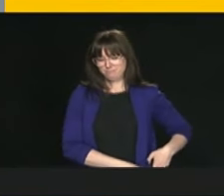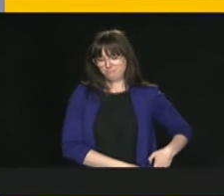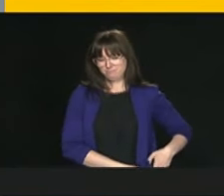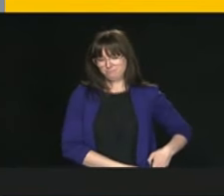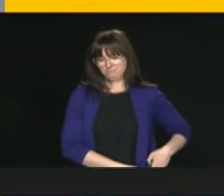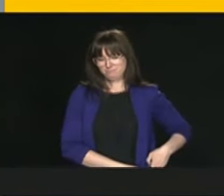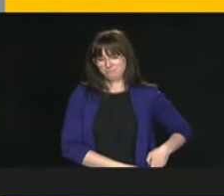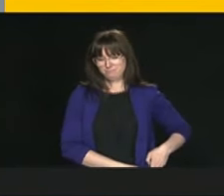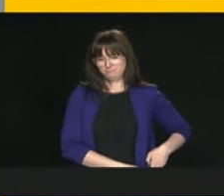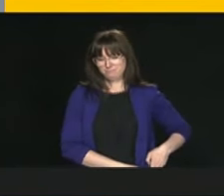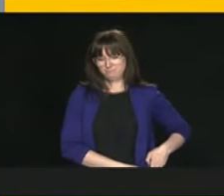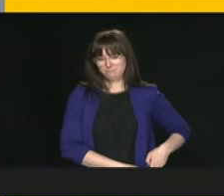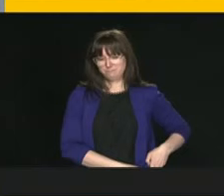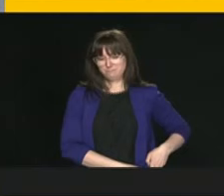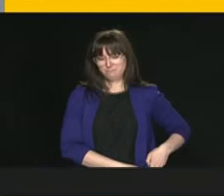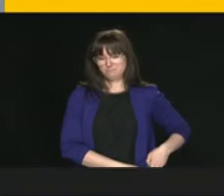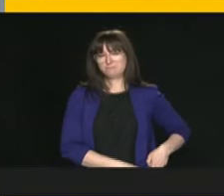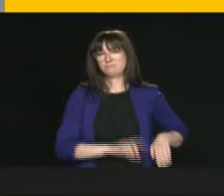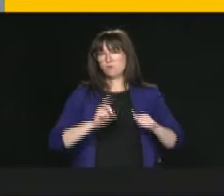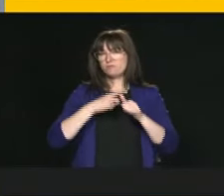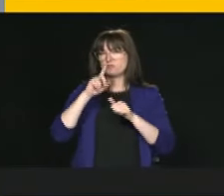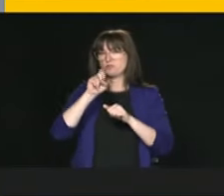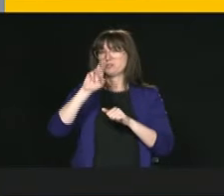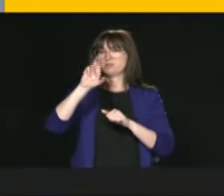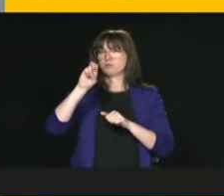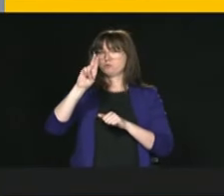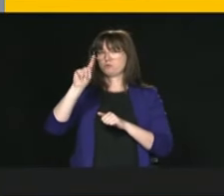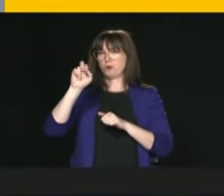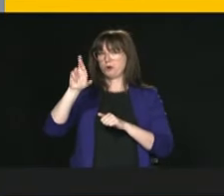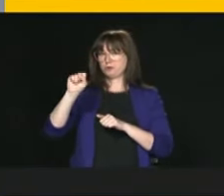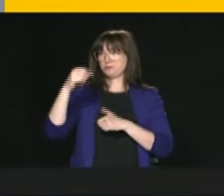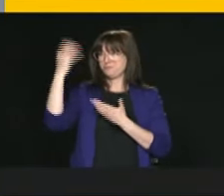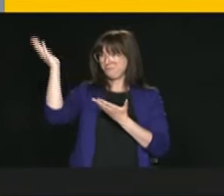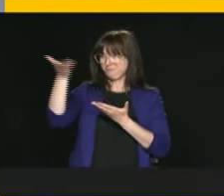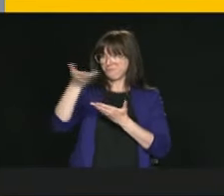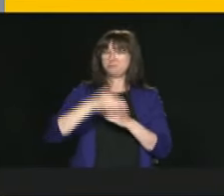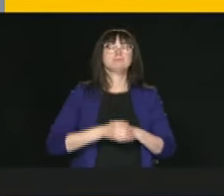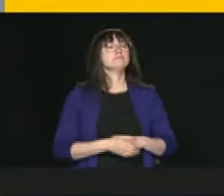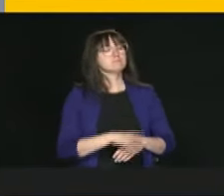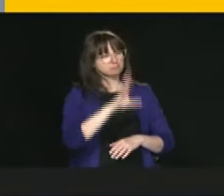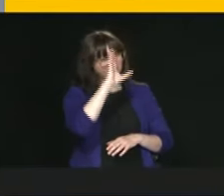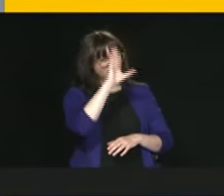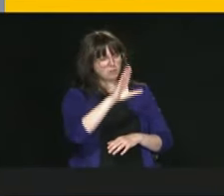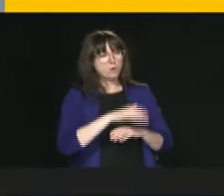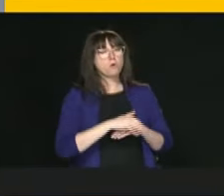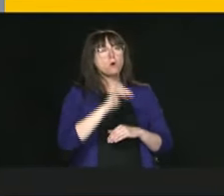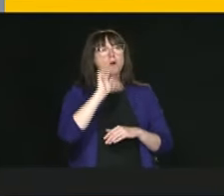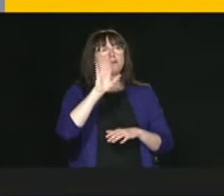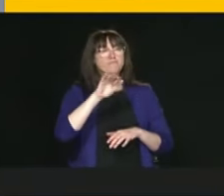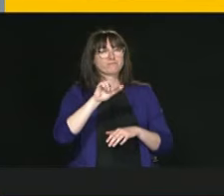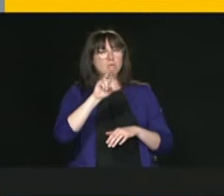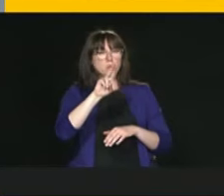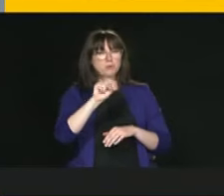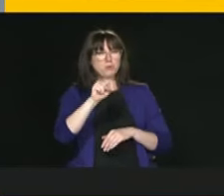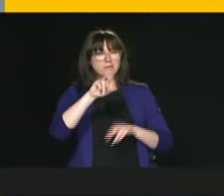question, Rod Nickel from Reuters. Line open. Prime Minister, as you know, the U.S. Department of Justice is looking into